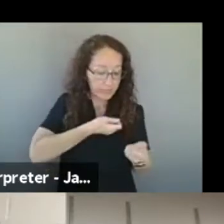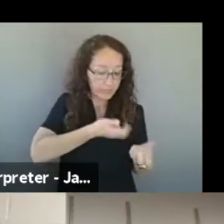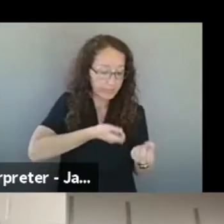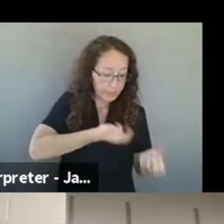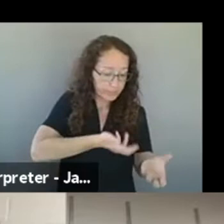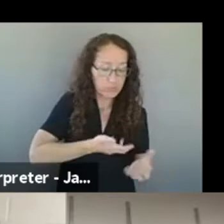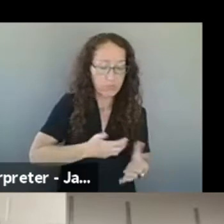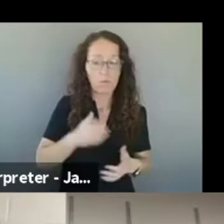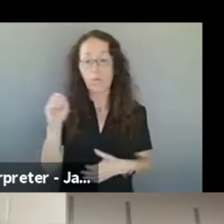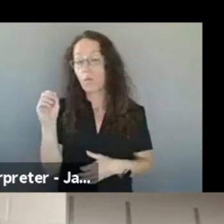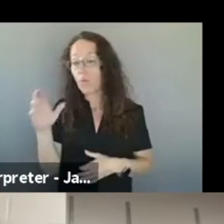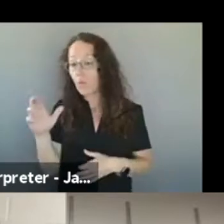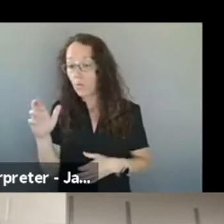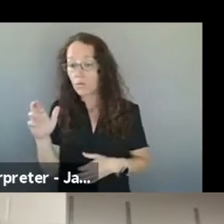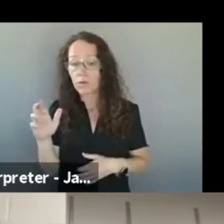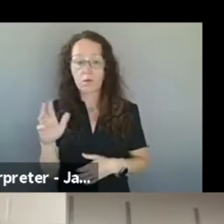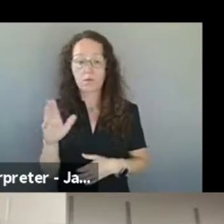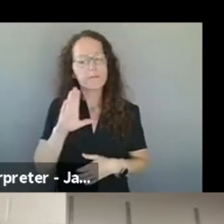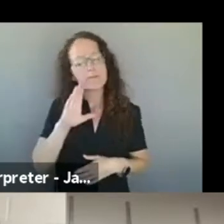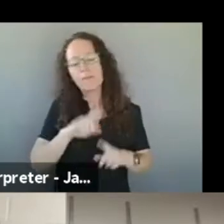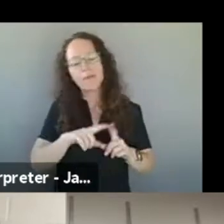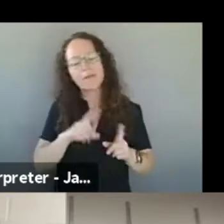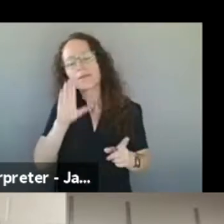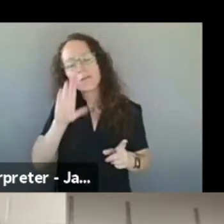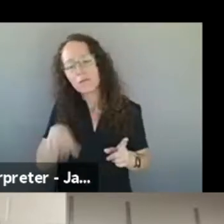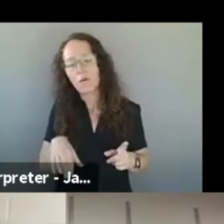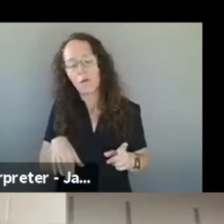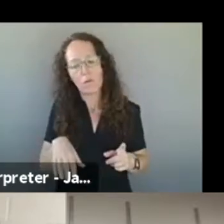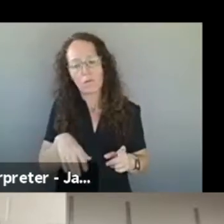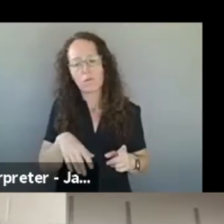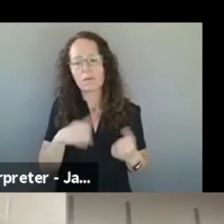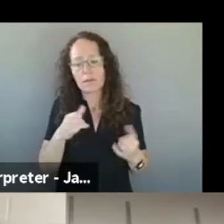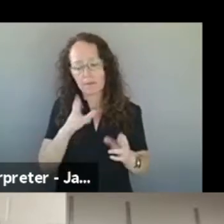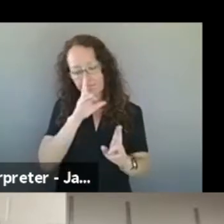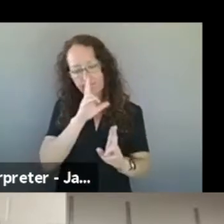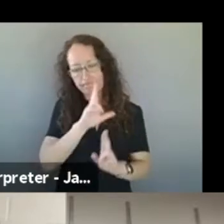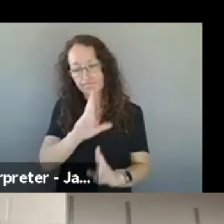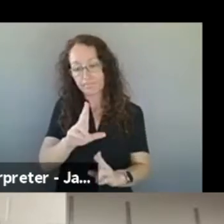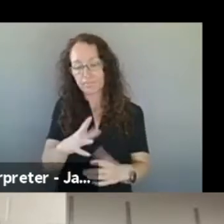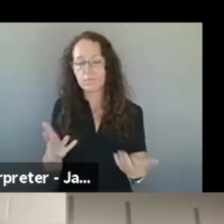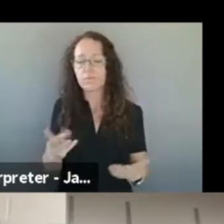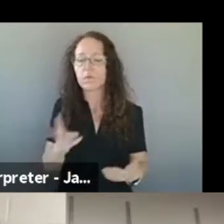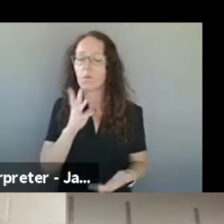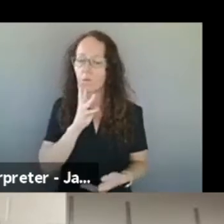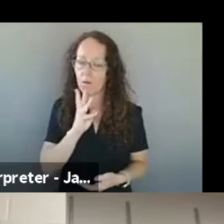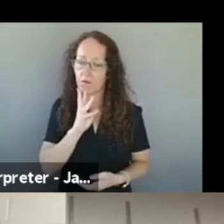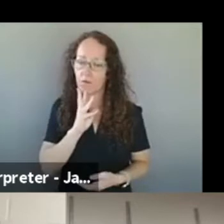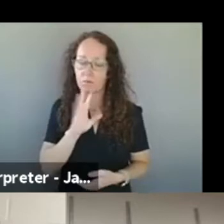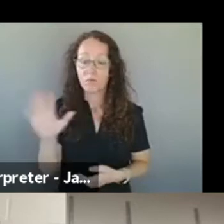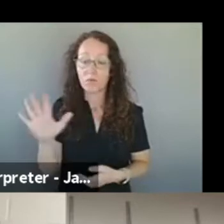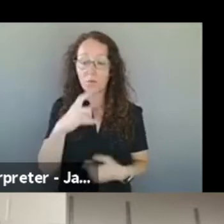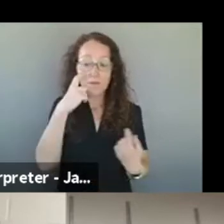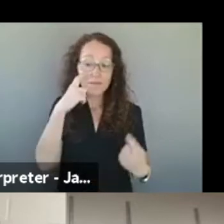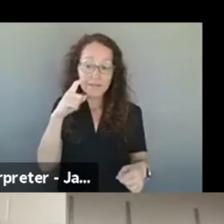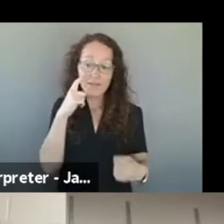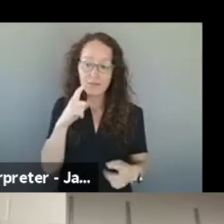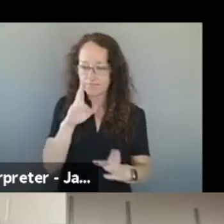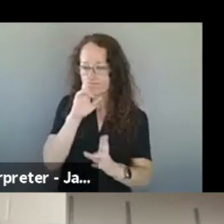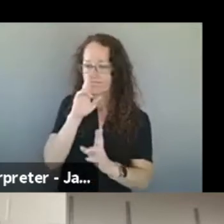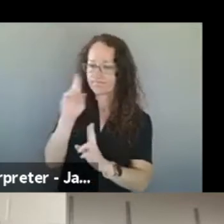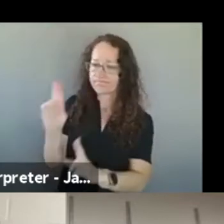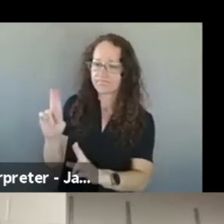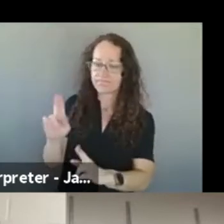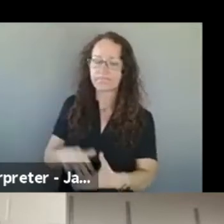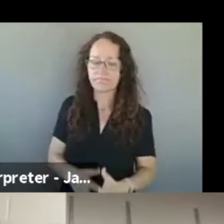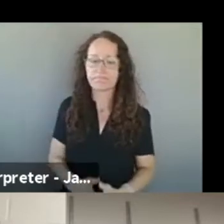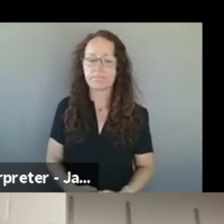that water is honored here, your tears are honored here. And I will